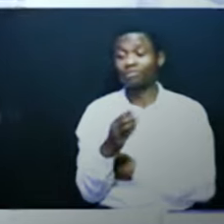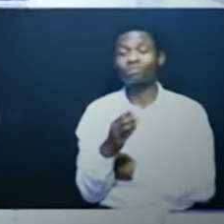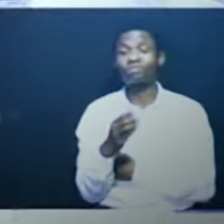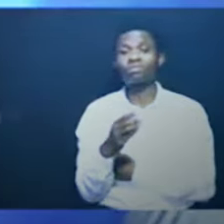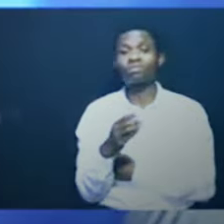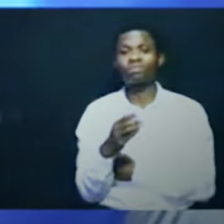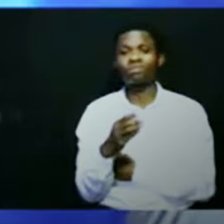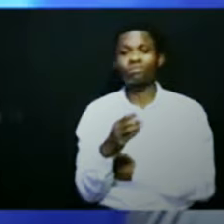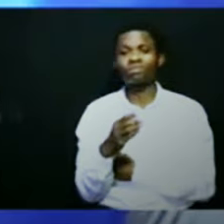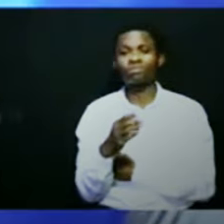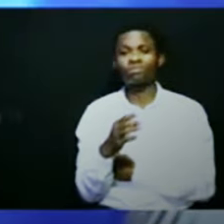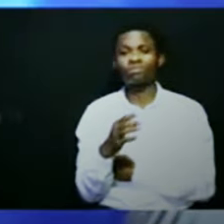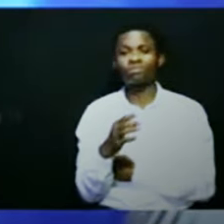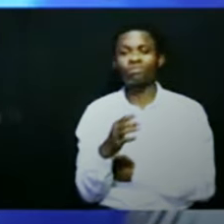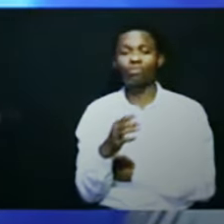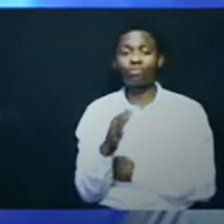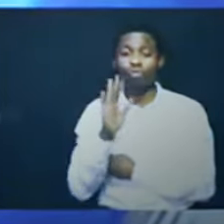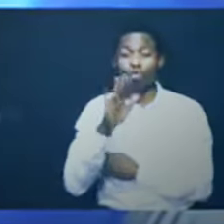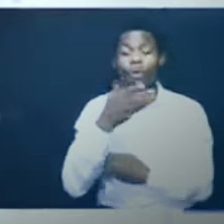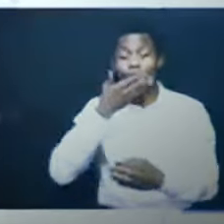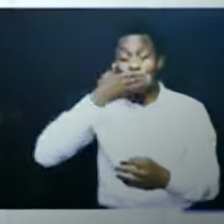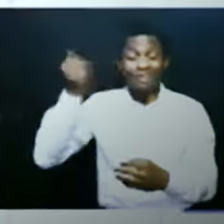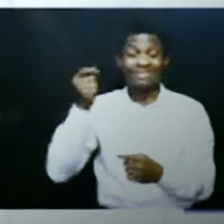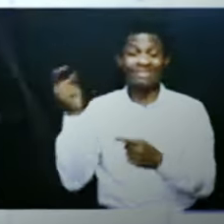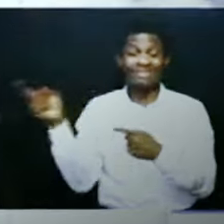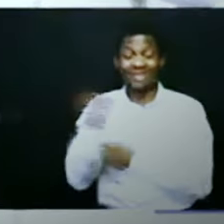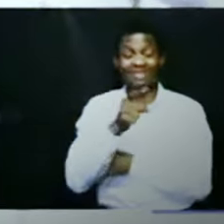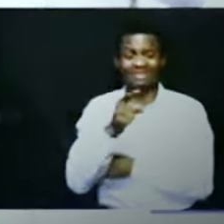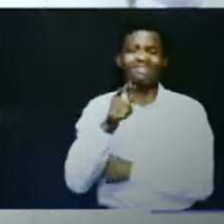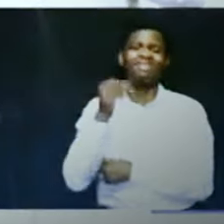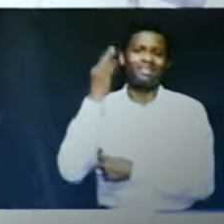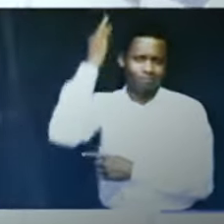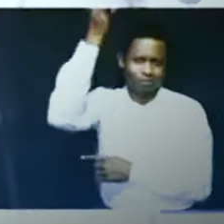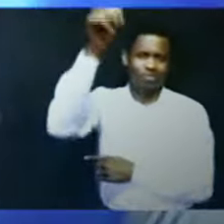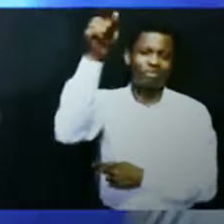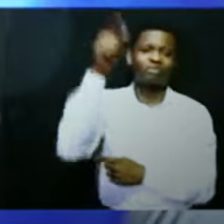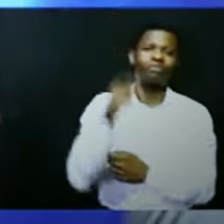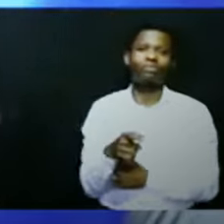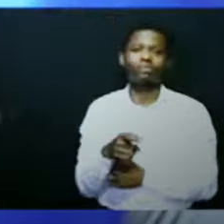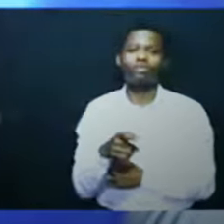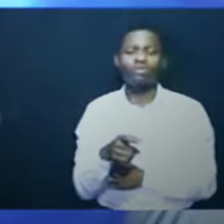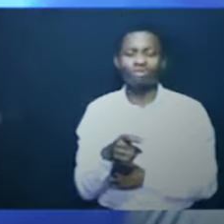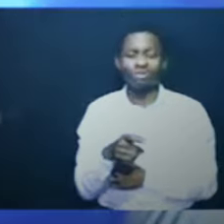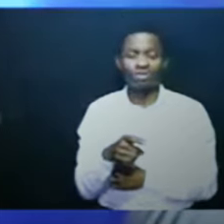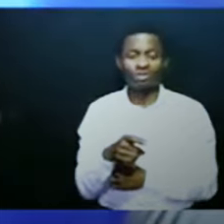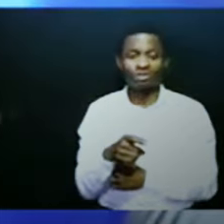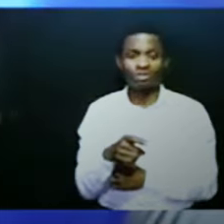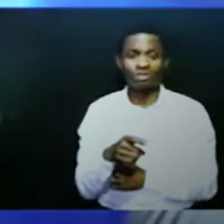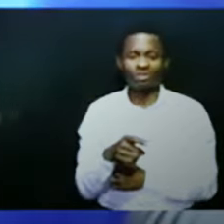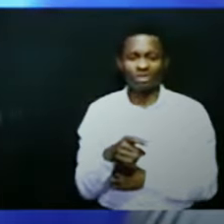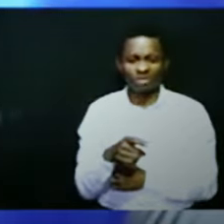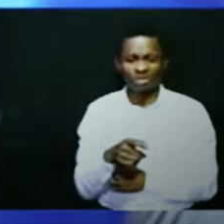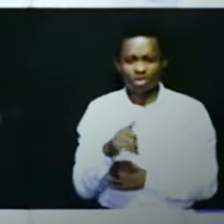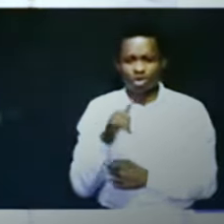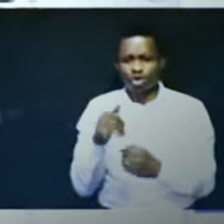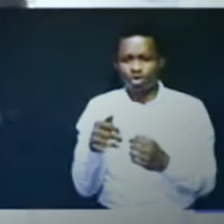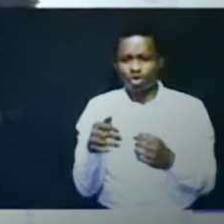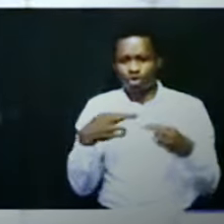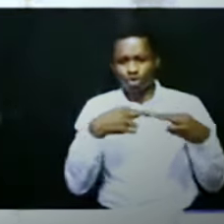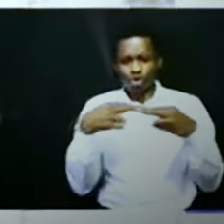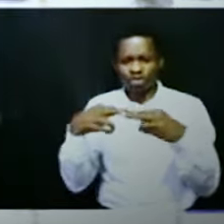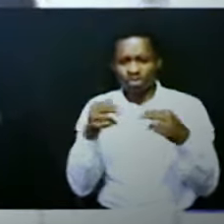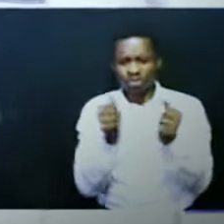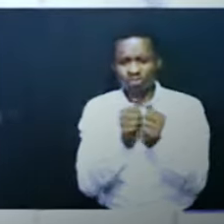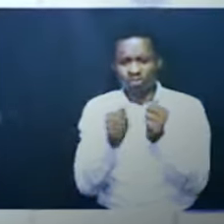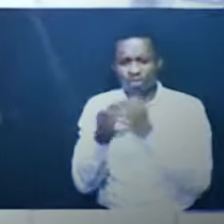Your best days are still ahead. This relationship grows better. It doesn't destroy. So